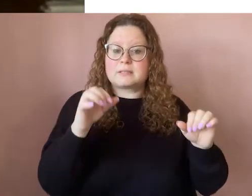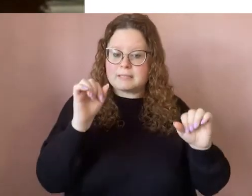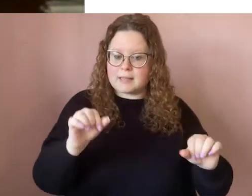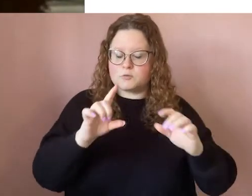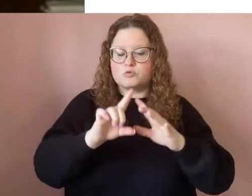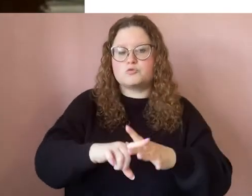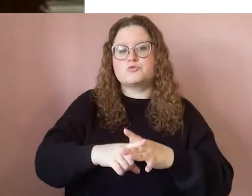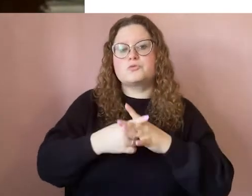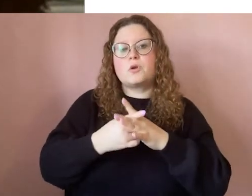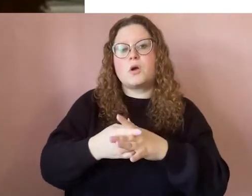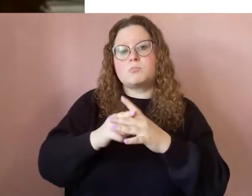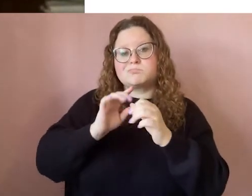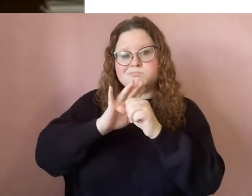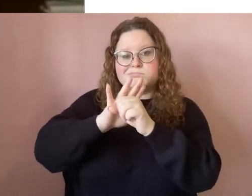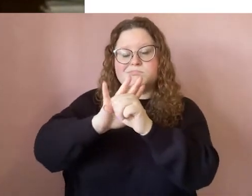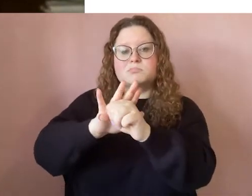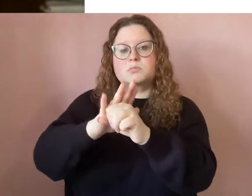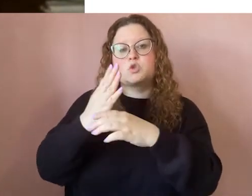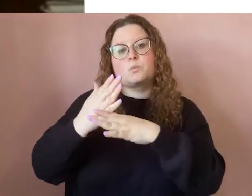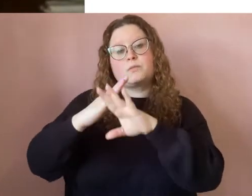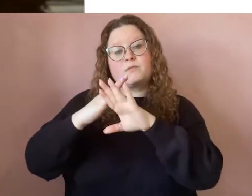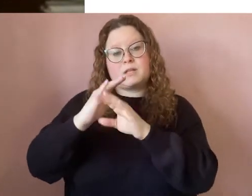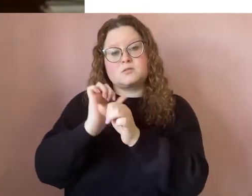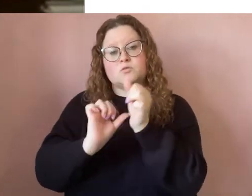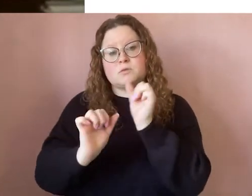work to prevent suicide.